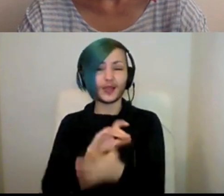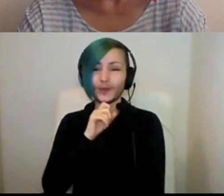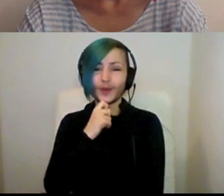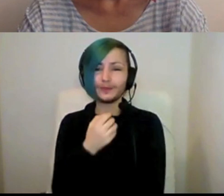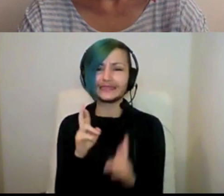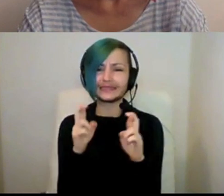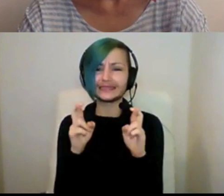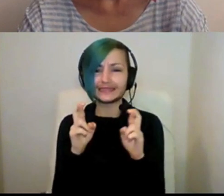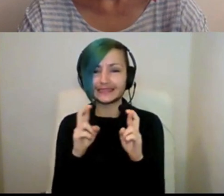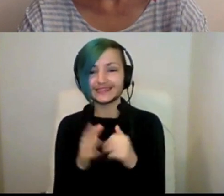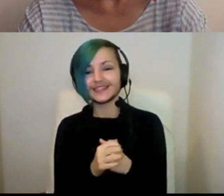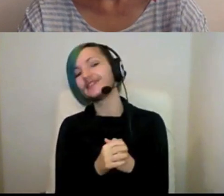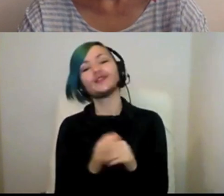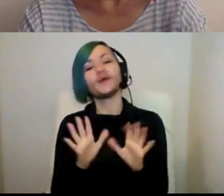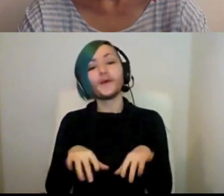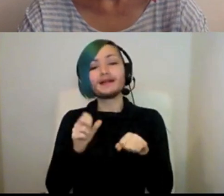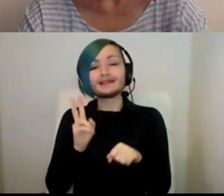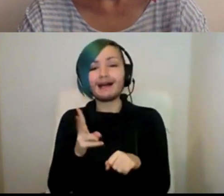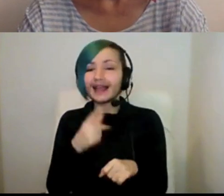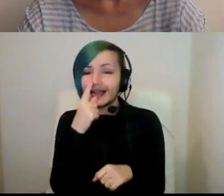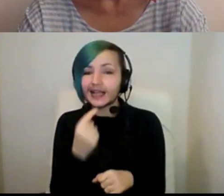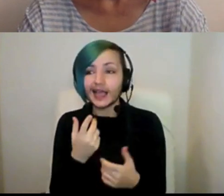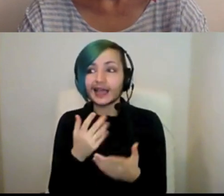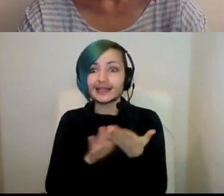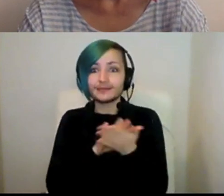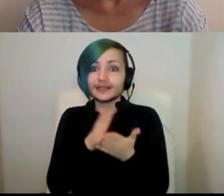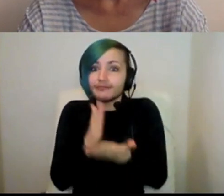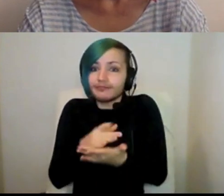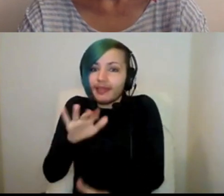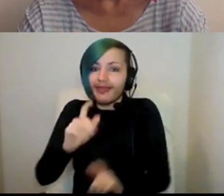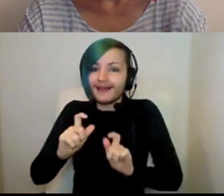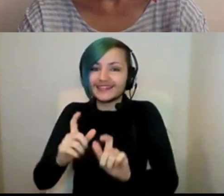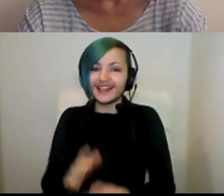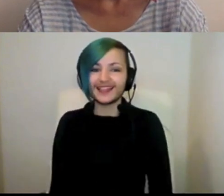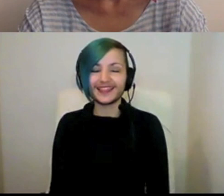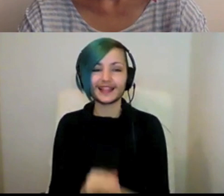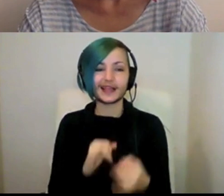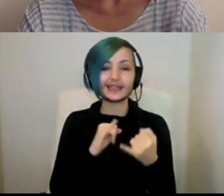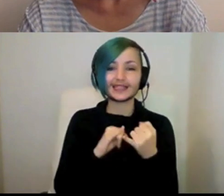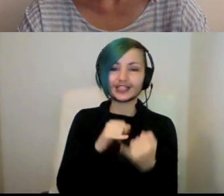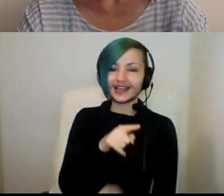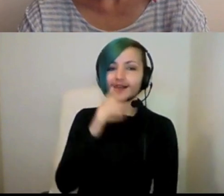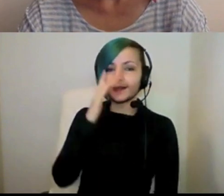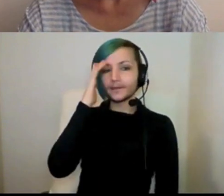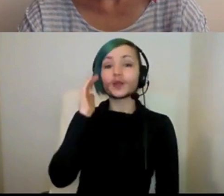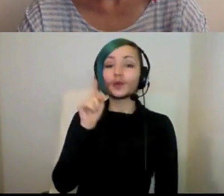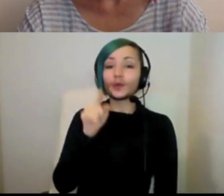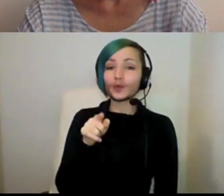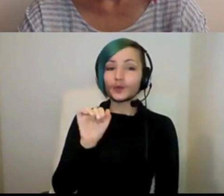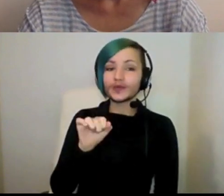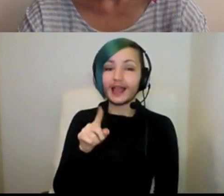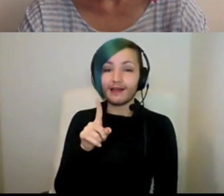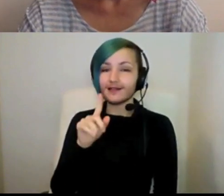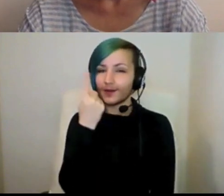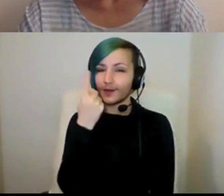and that when we all pick up again, that it can pick up again, really. I know, and actually I want to use this to kind of carry one of